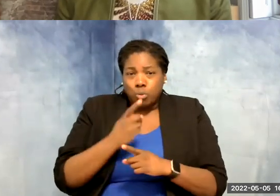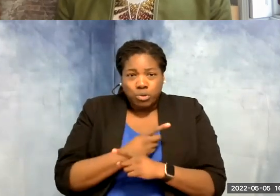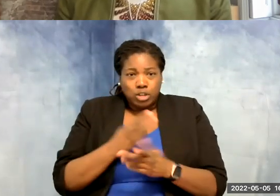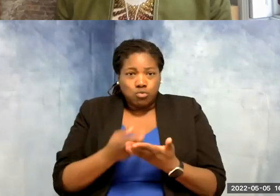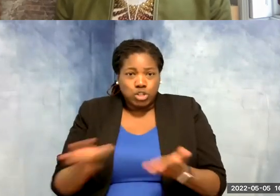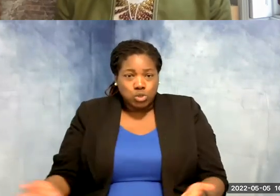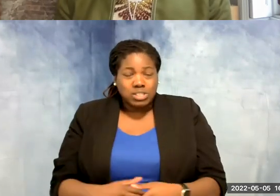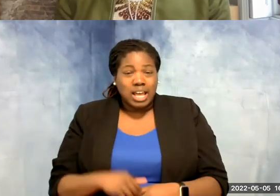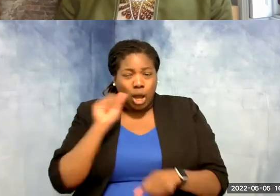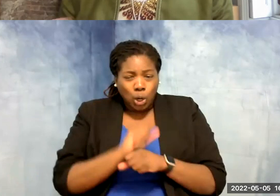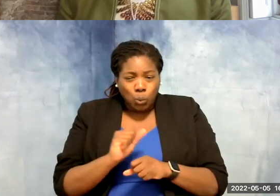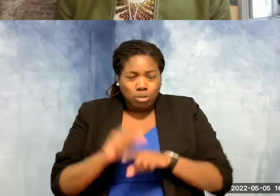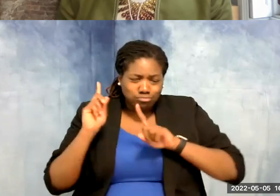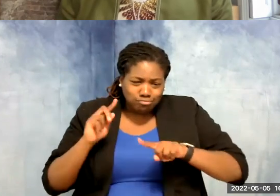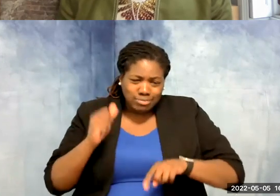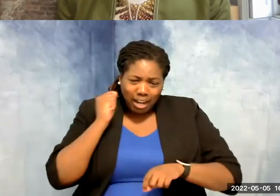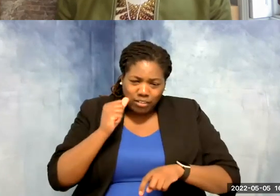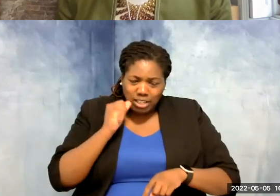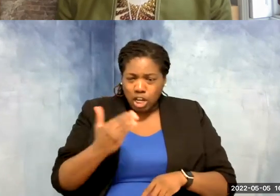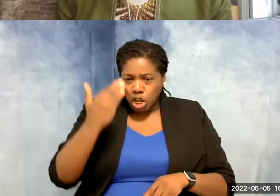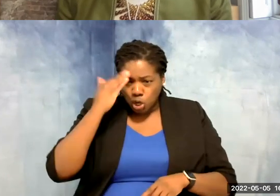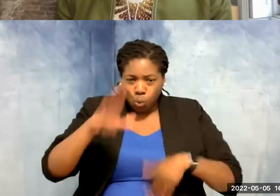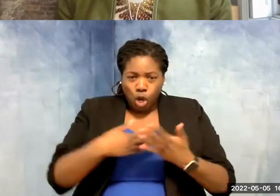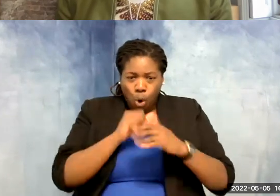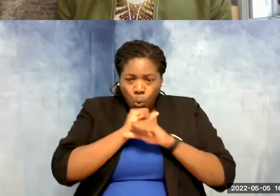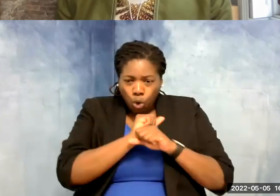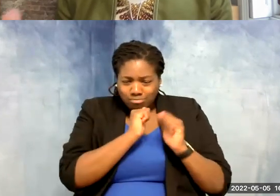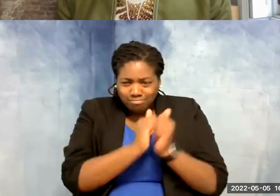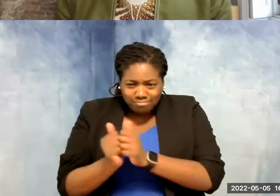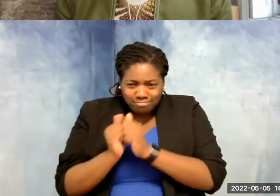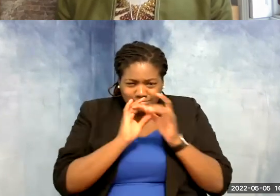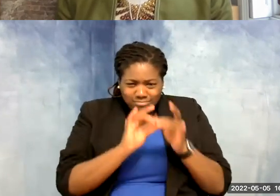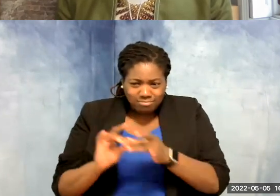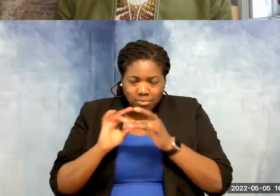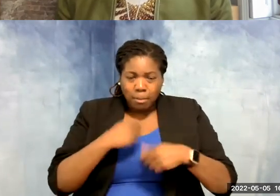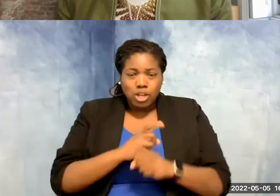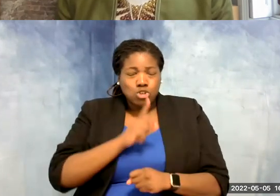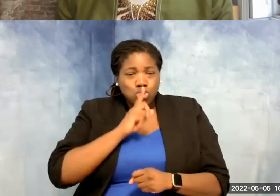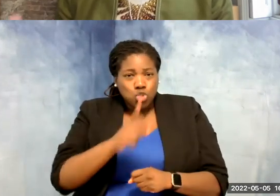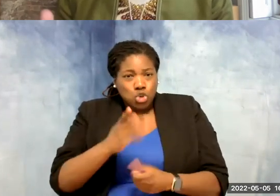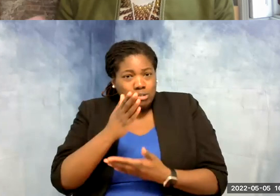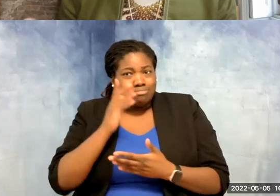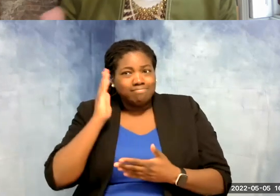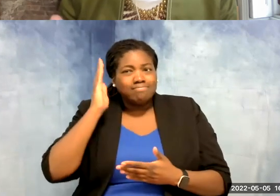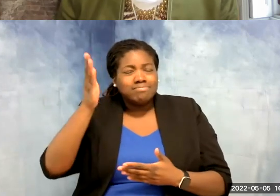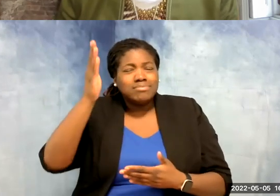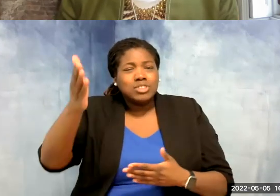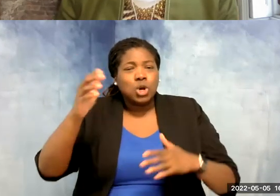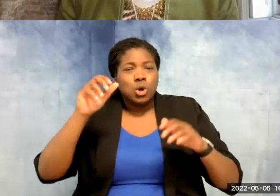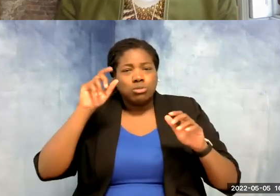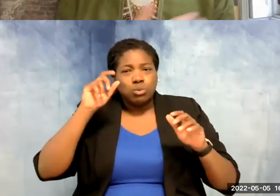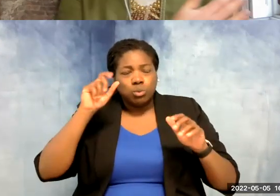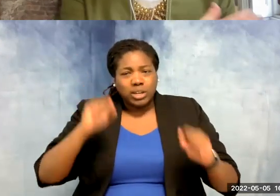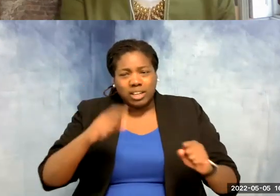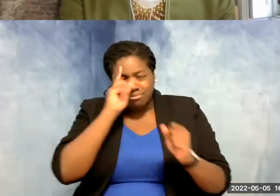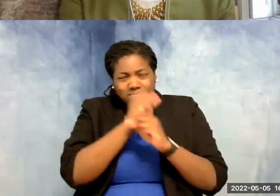day knowing that we collectively, all working together, we can make sure that someday we will have our vision